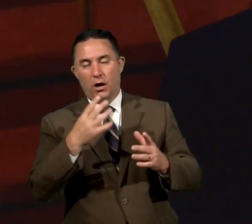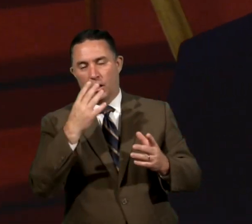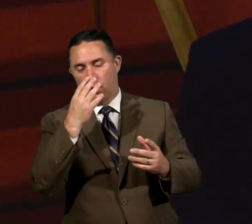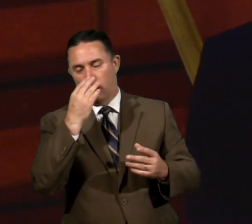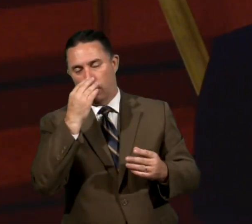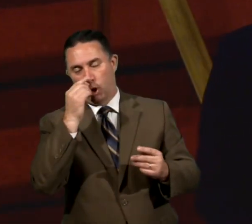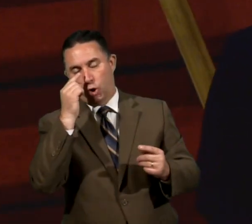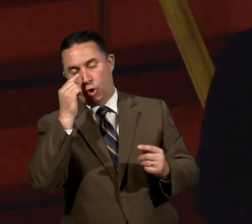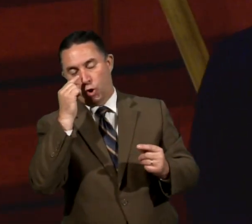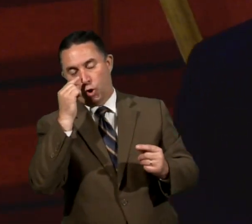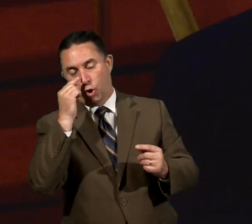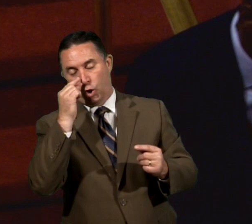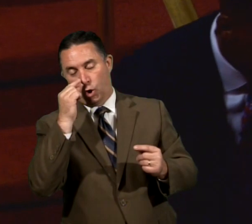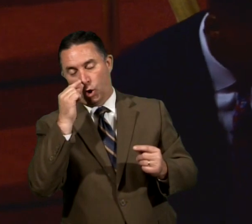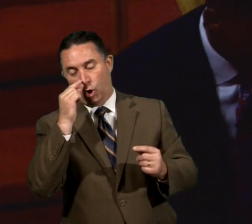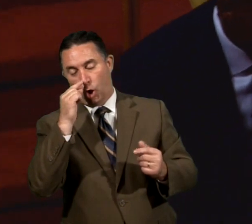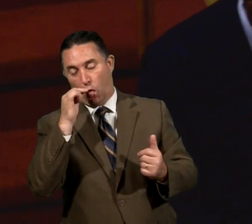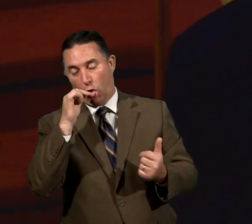man.